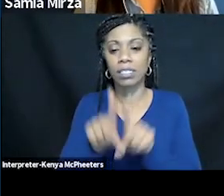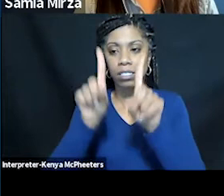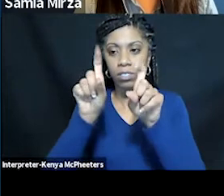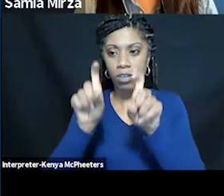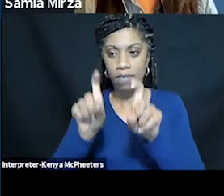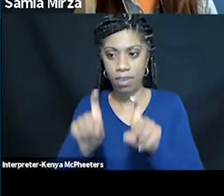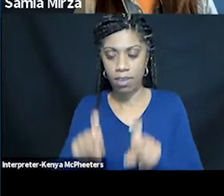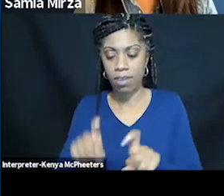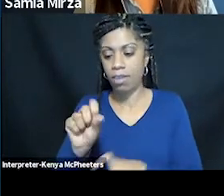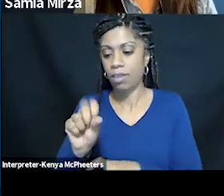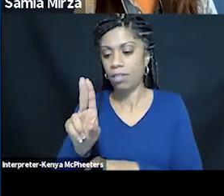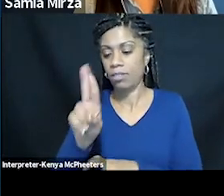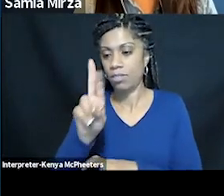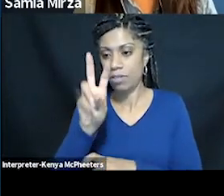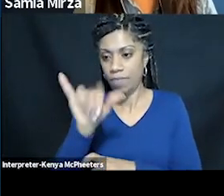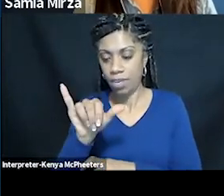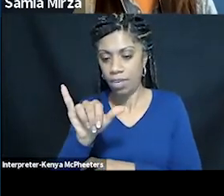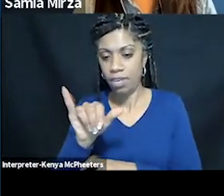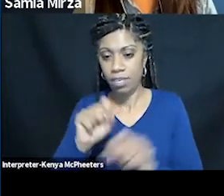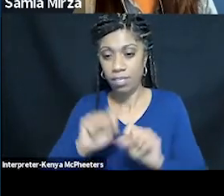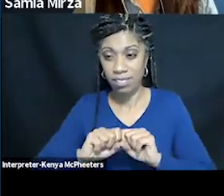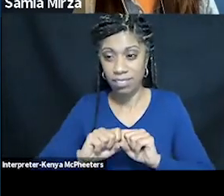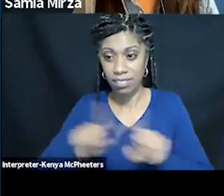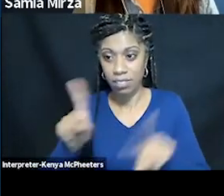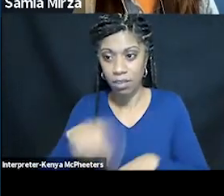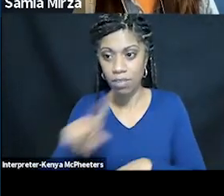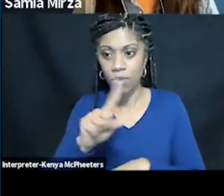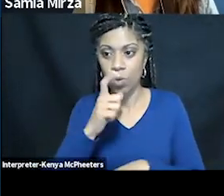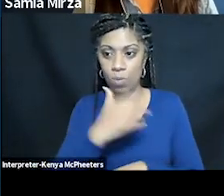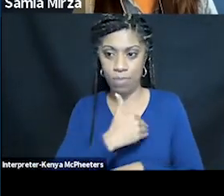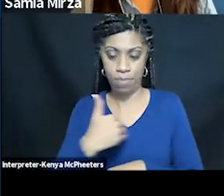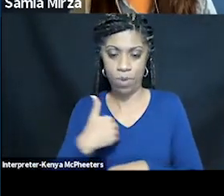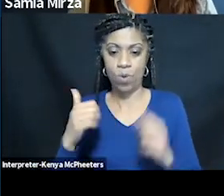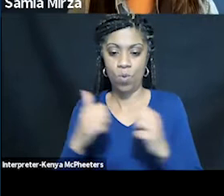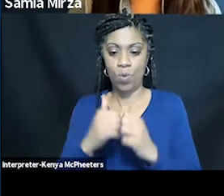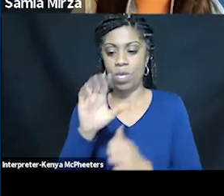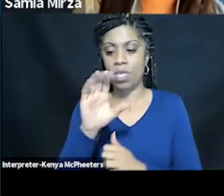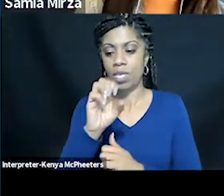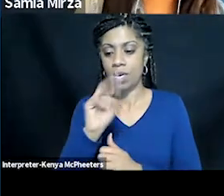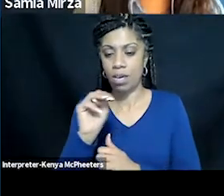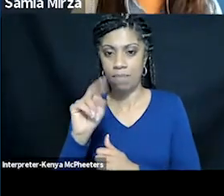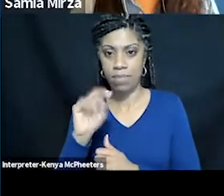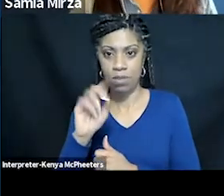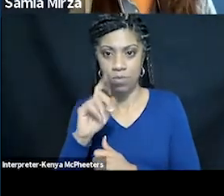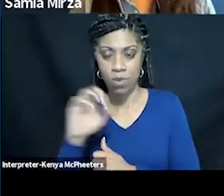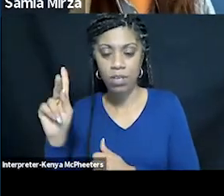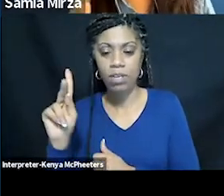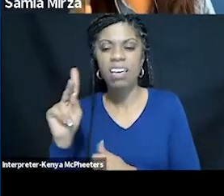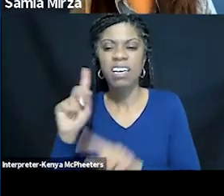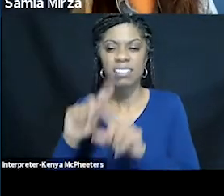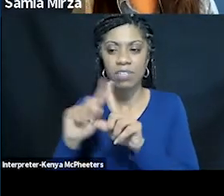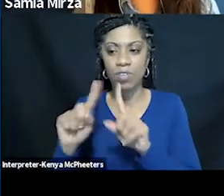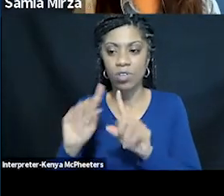So the survey went out to all of you as a member and the various organizations. We received